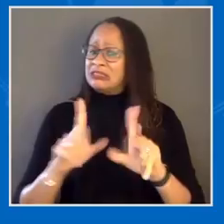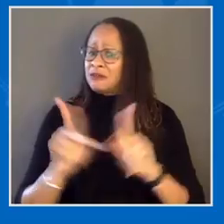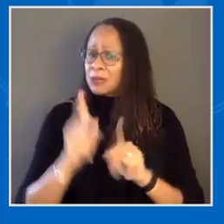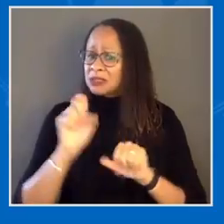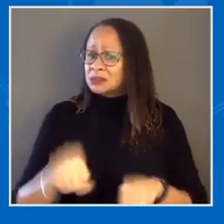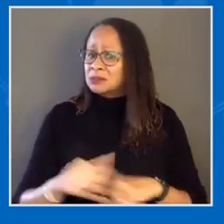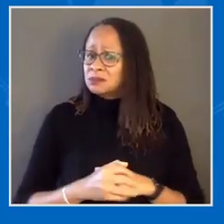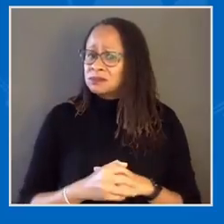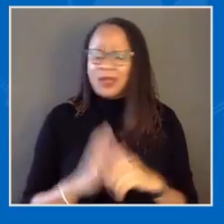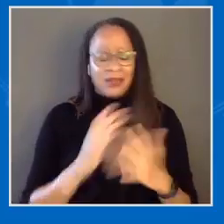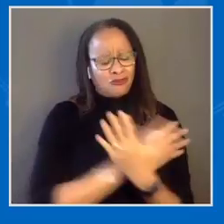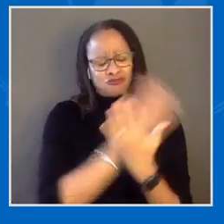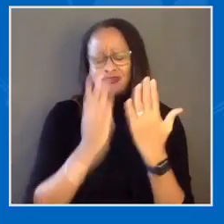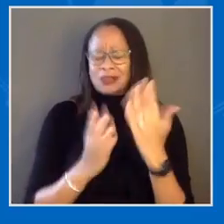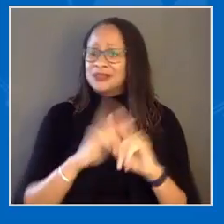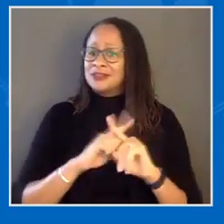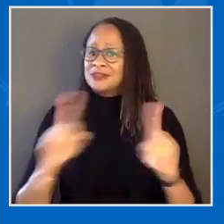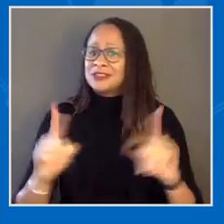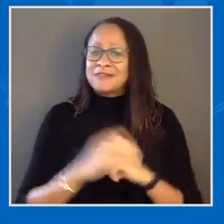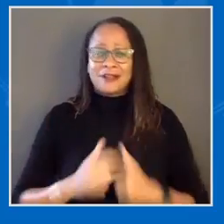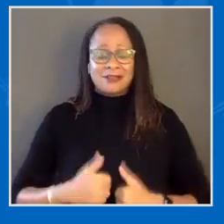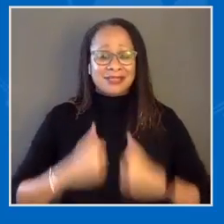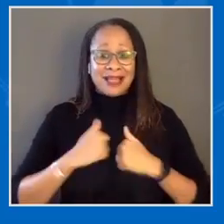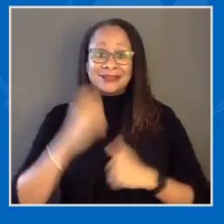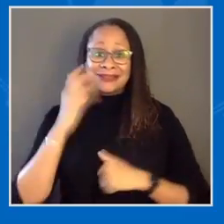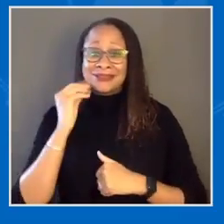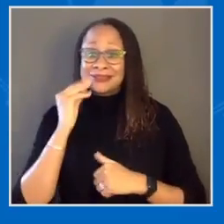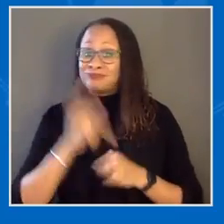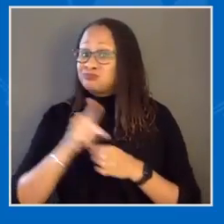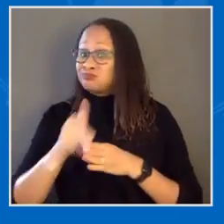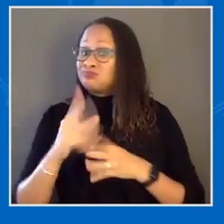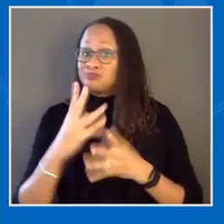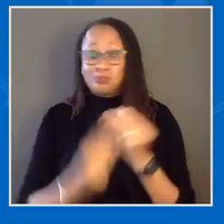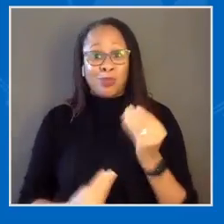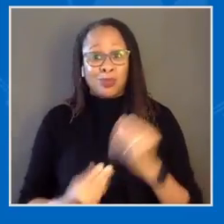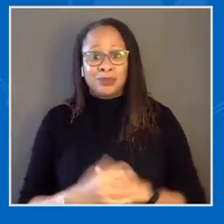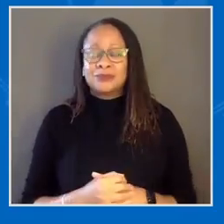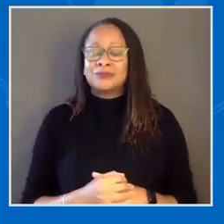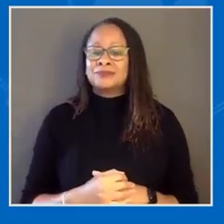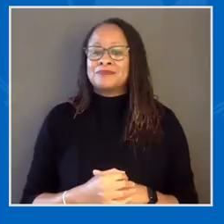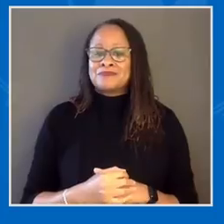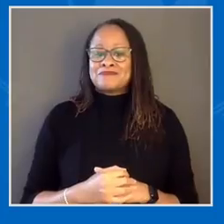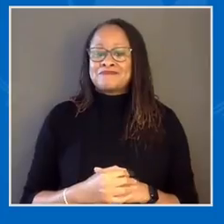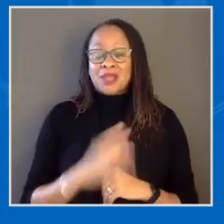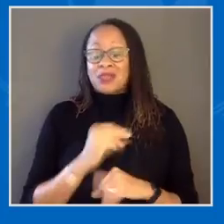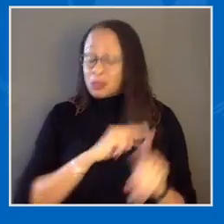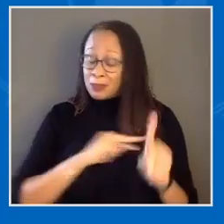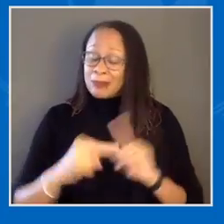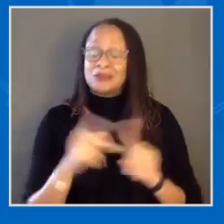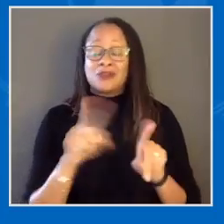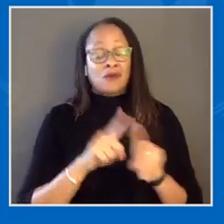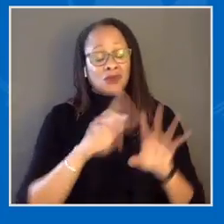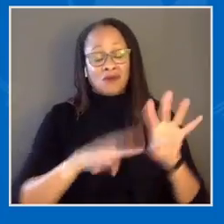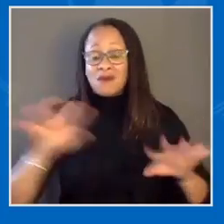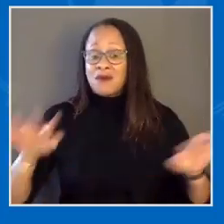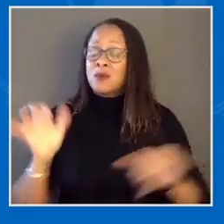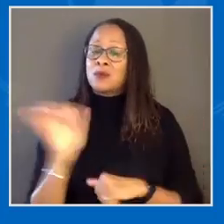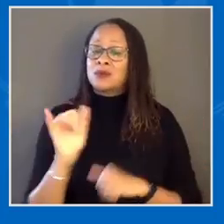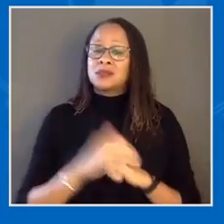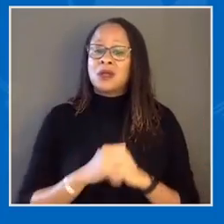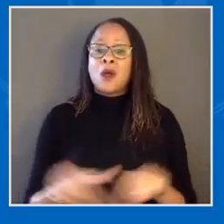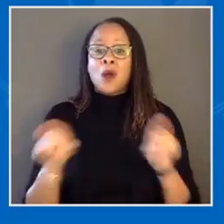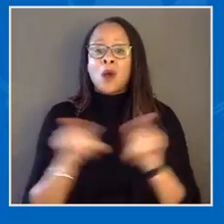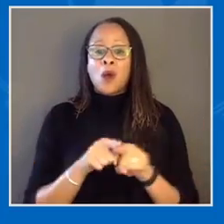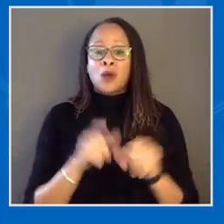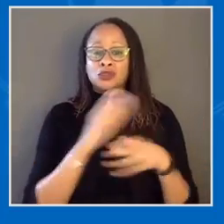bring a range of different life and professional experiences and perspectives. And they also share